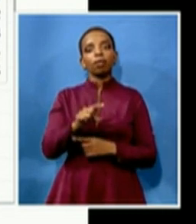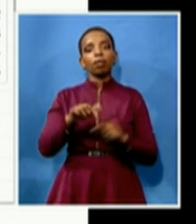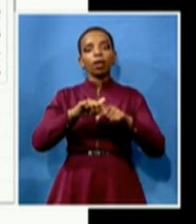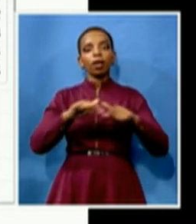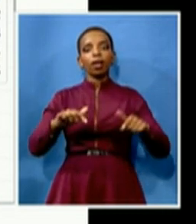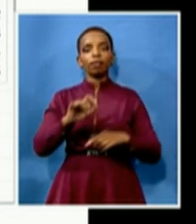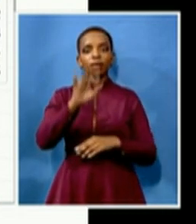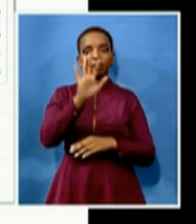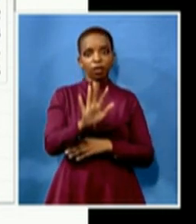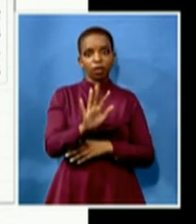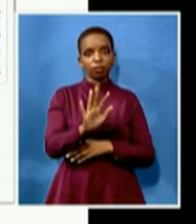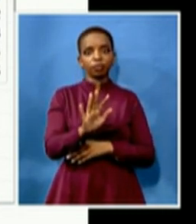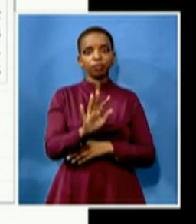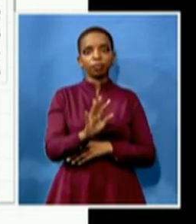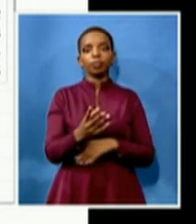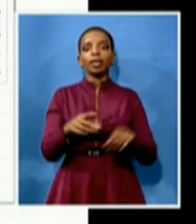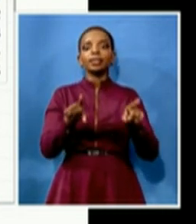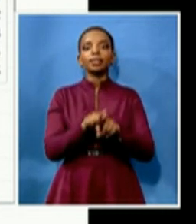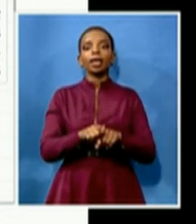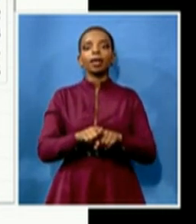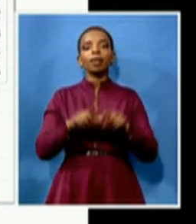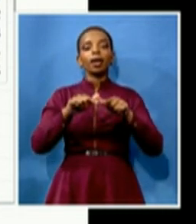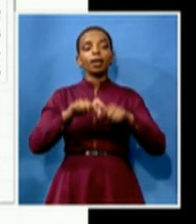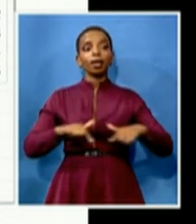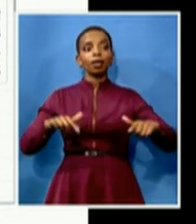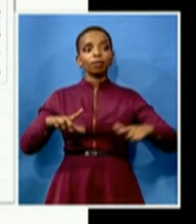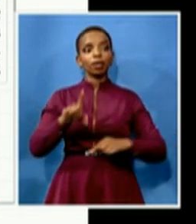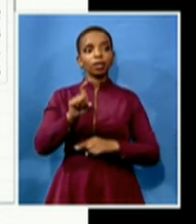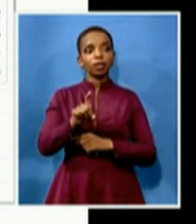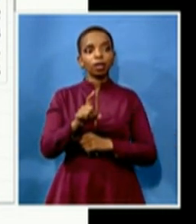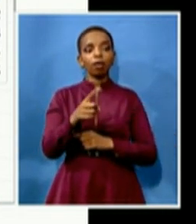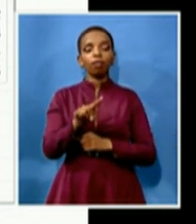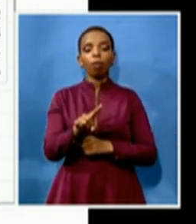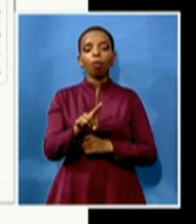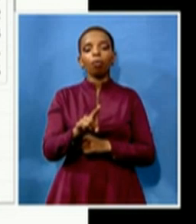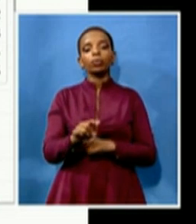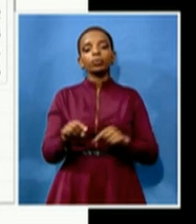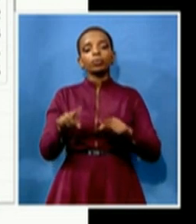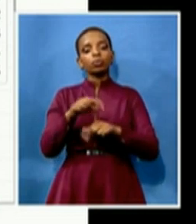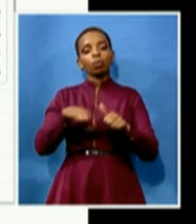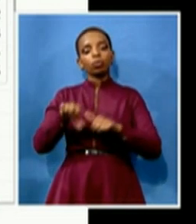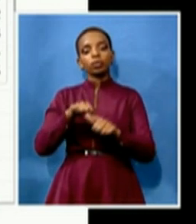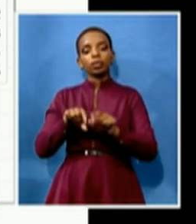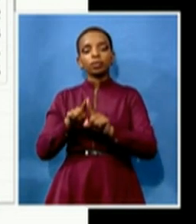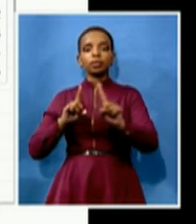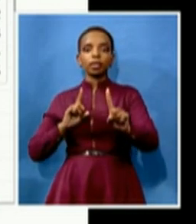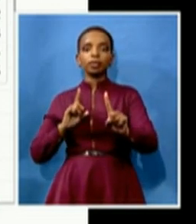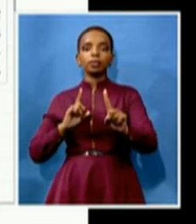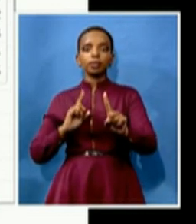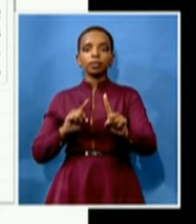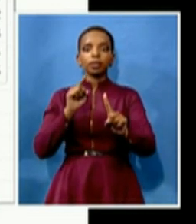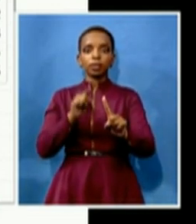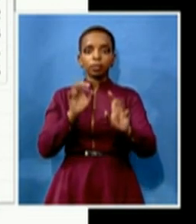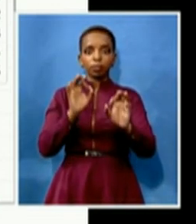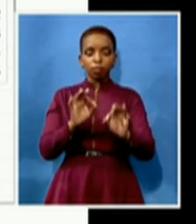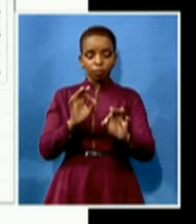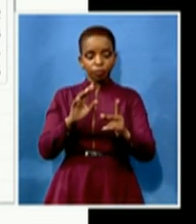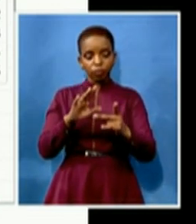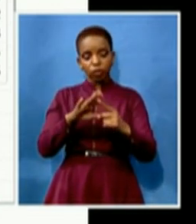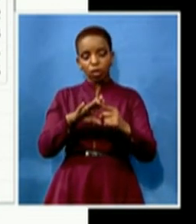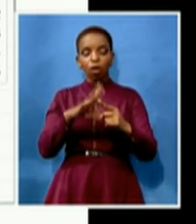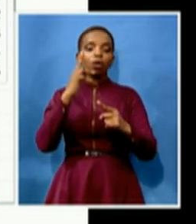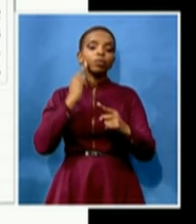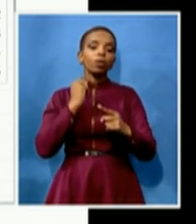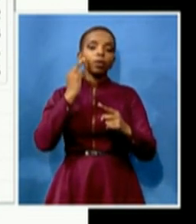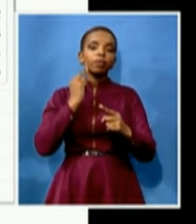to social distancing, the peak would have probably have occurred in November. Level 4 will be moving it forward by a month or so, and so on